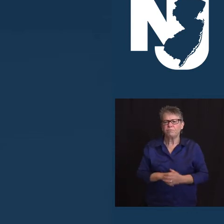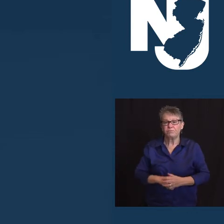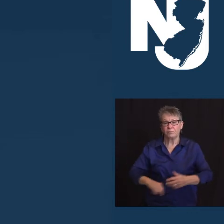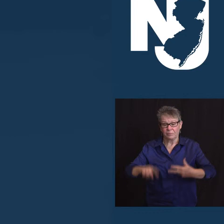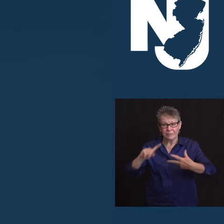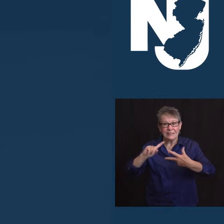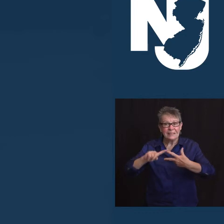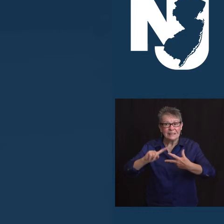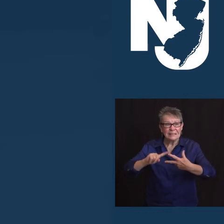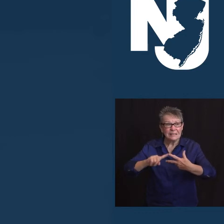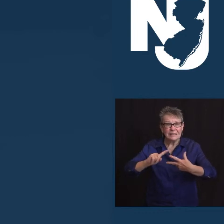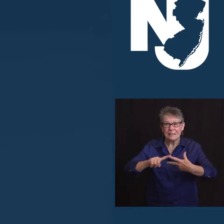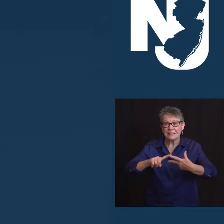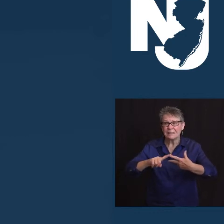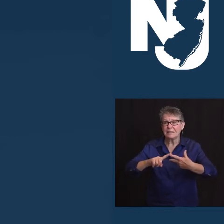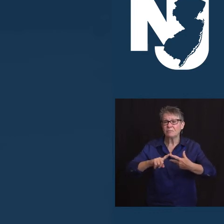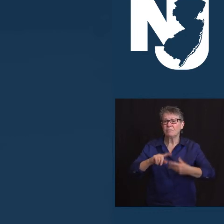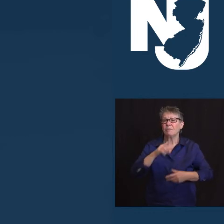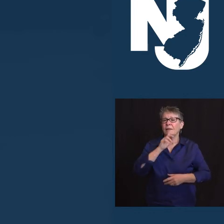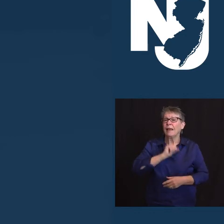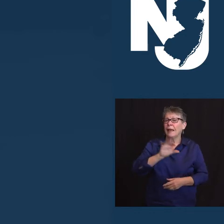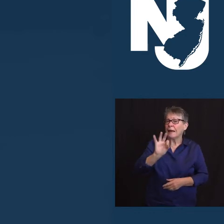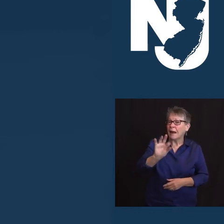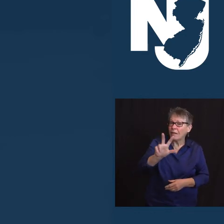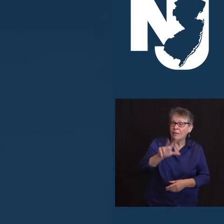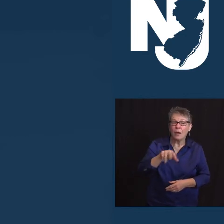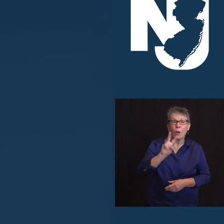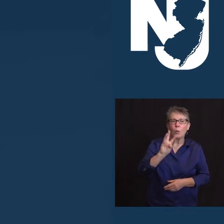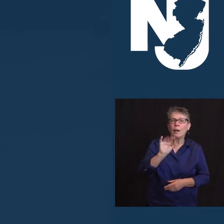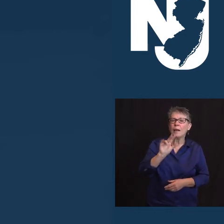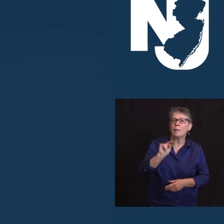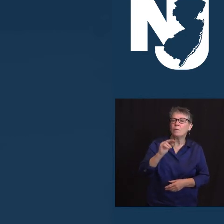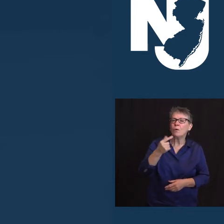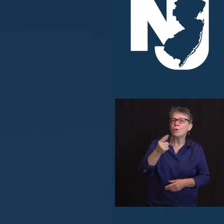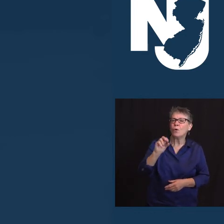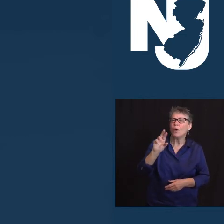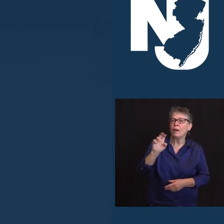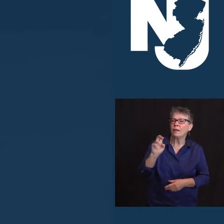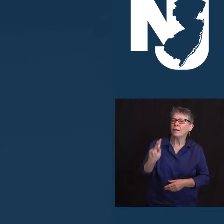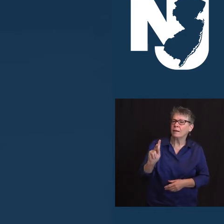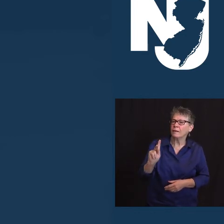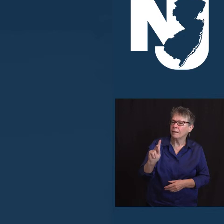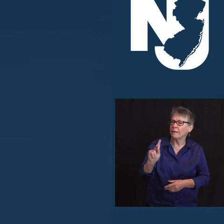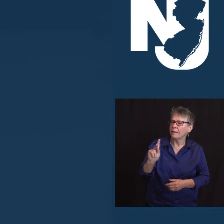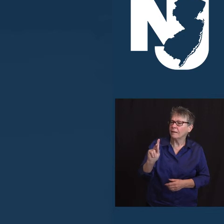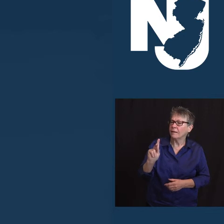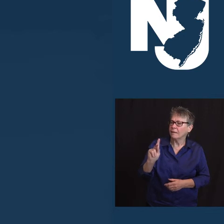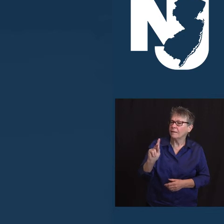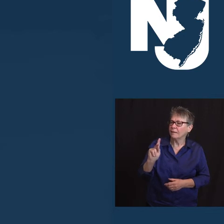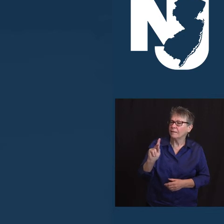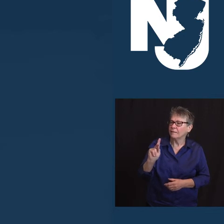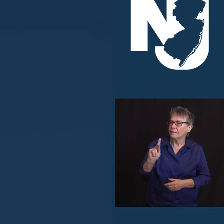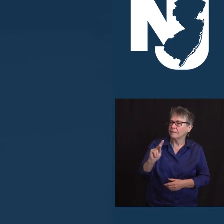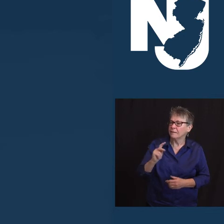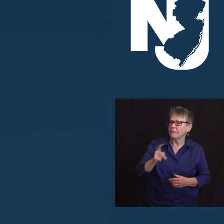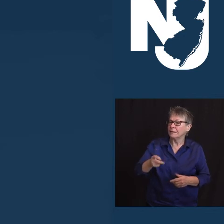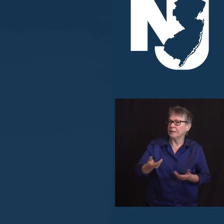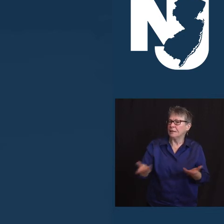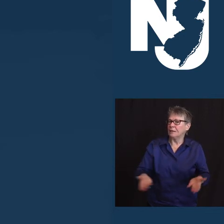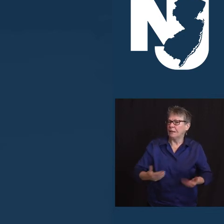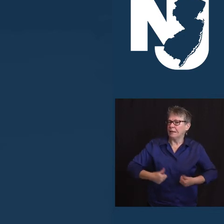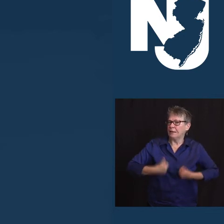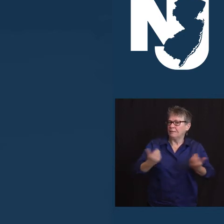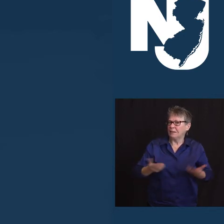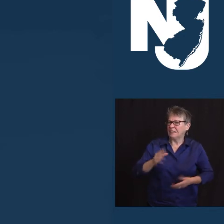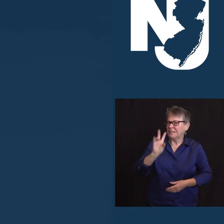93 and had called New Jersey home for nearly 75 years, living in Plainfield, North New Brunswick, Edison, and ultimately